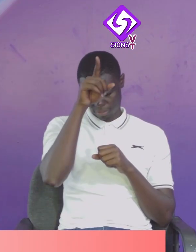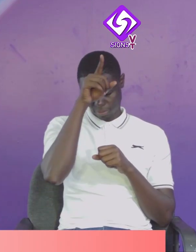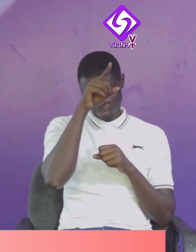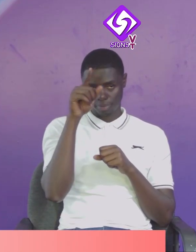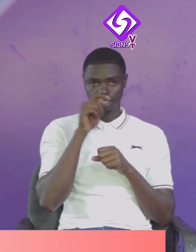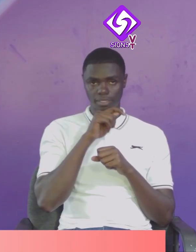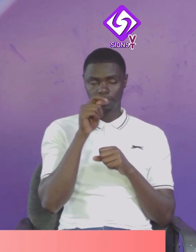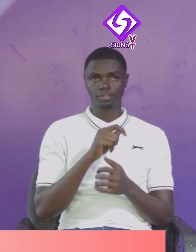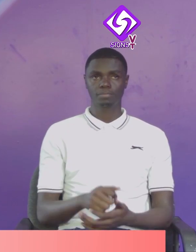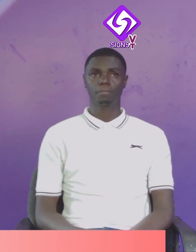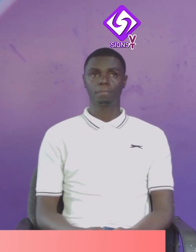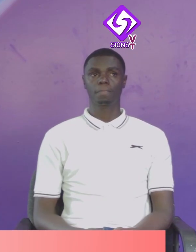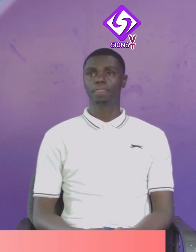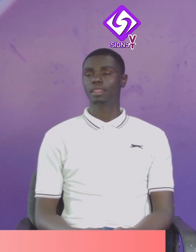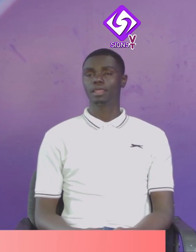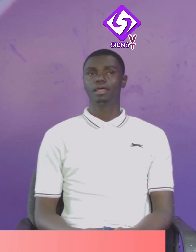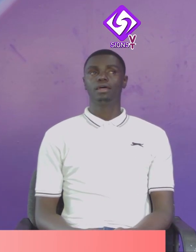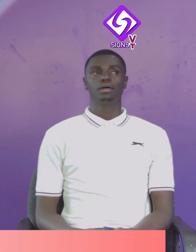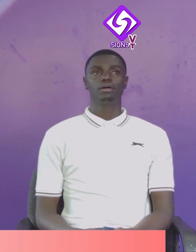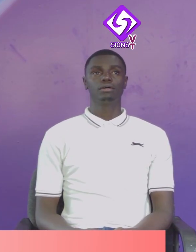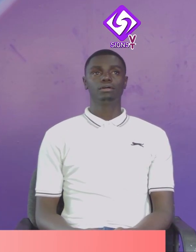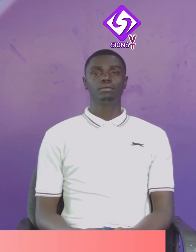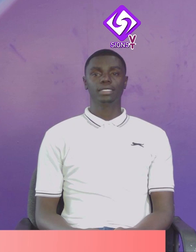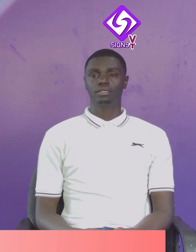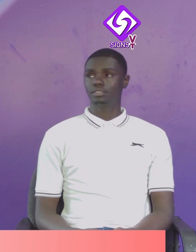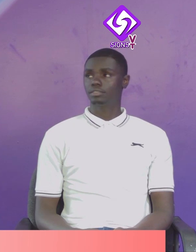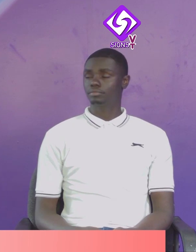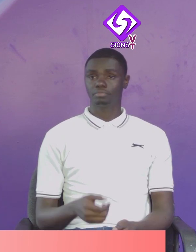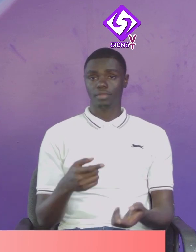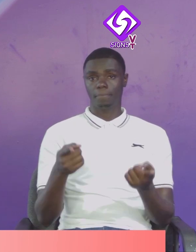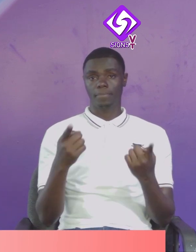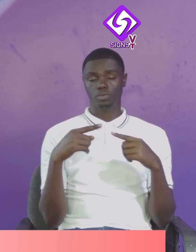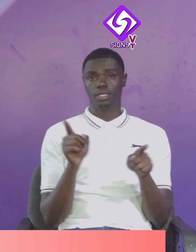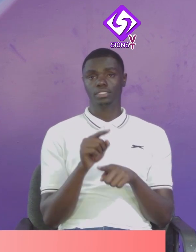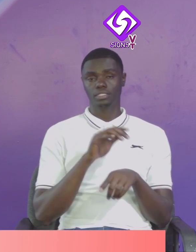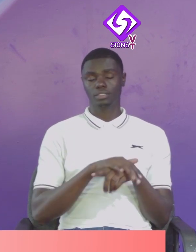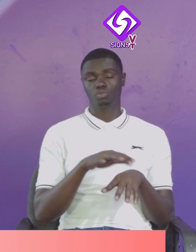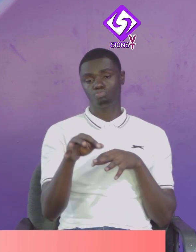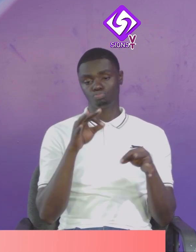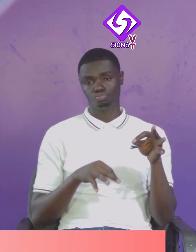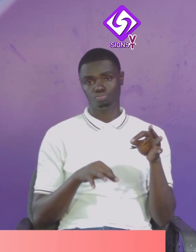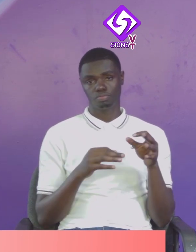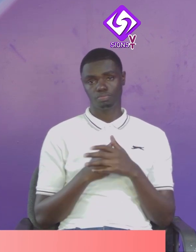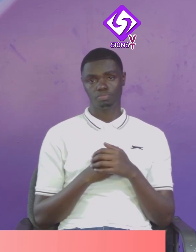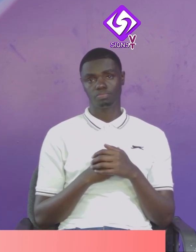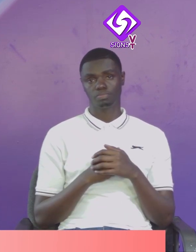I will say he has come in as a good replacement in the striking role for Germany. Right. Especially the likes of Kai Havertz are